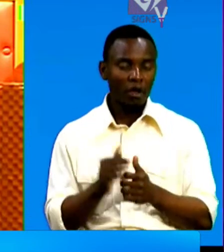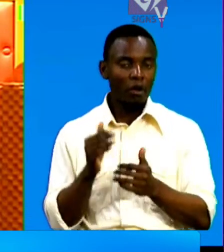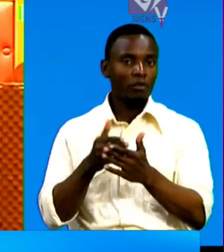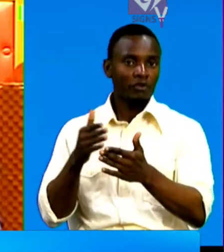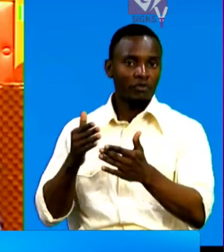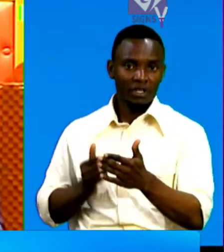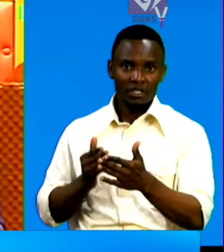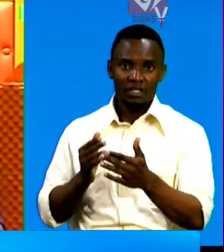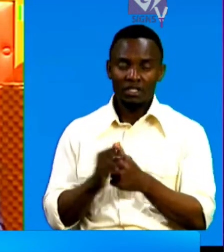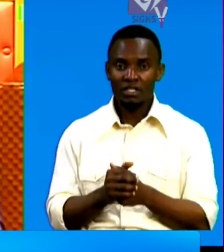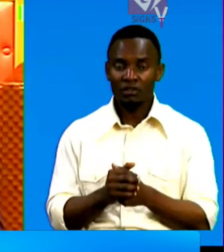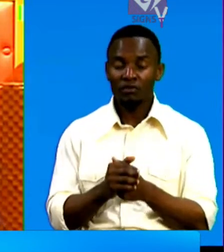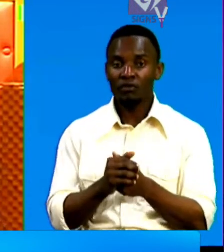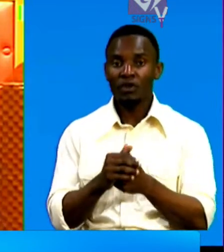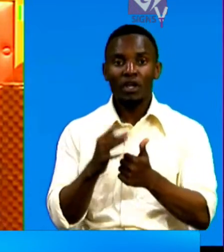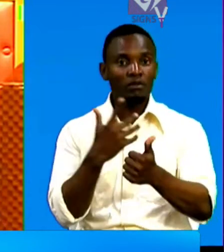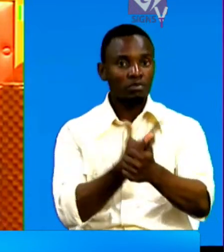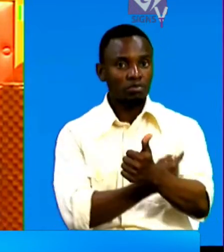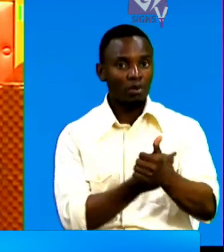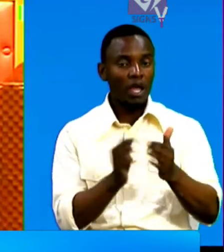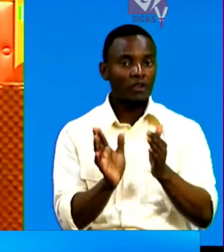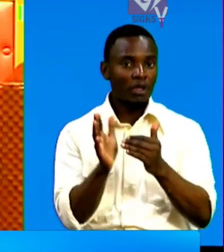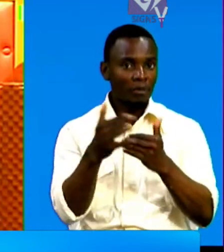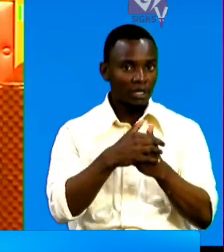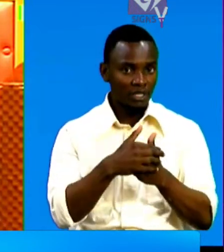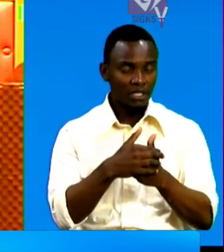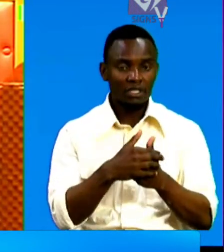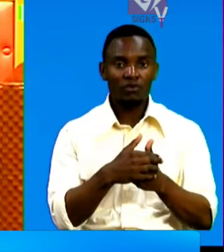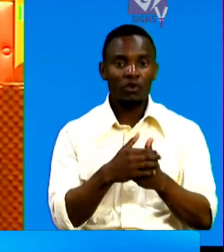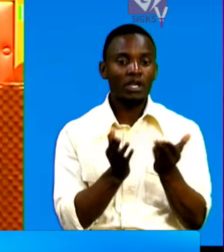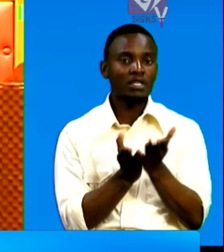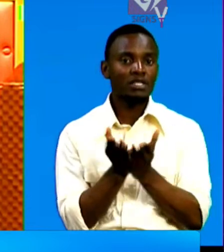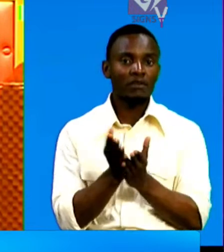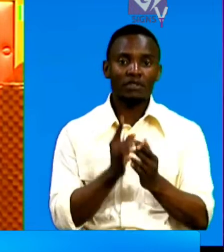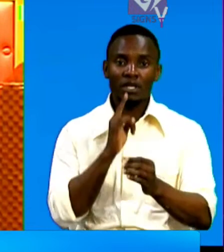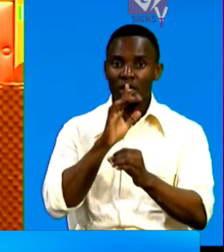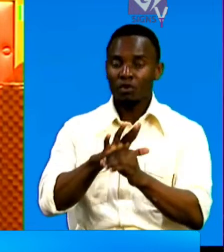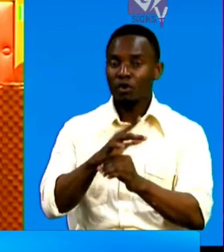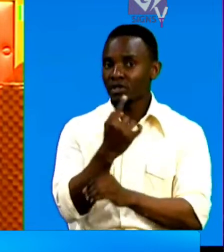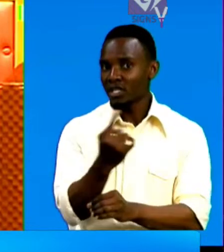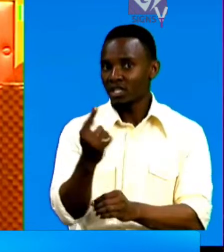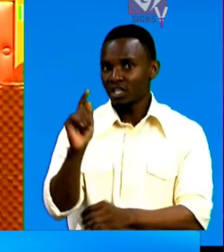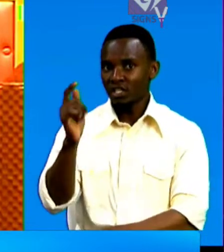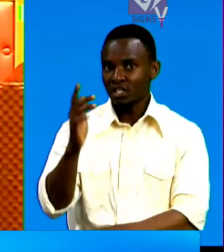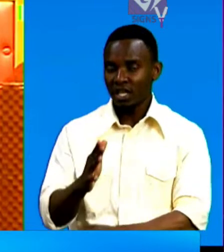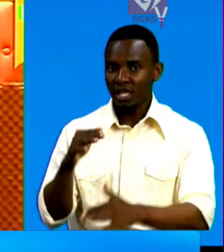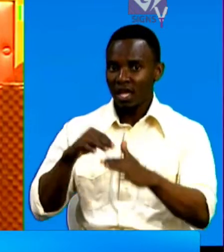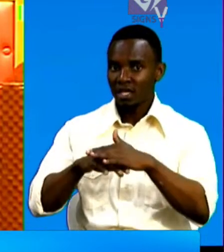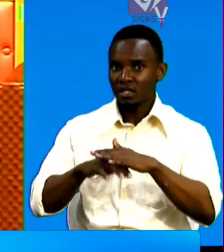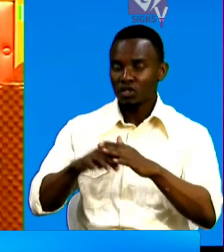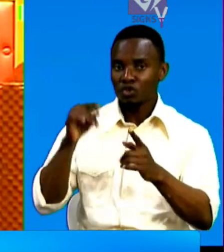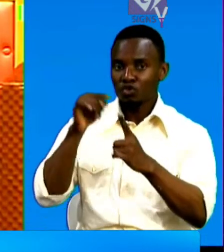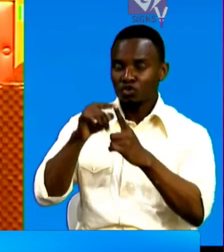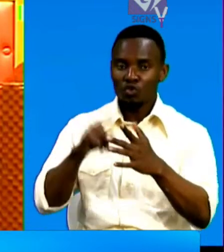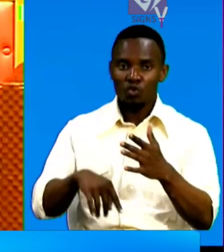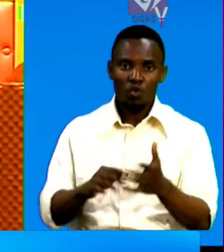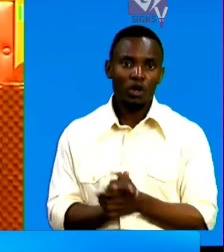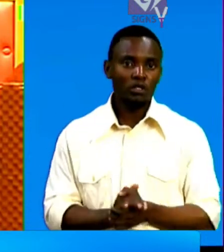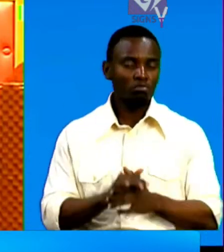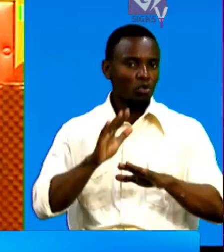and rehabilitative services, guaranteeing every Kenyan access to comprehensive and